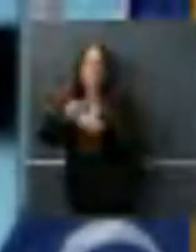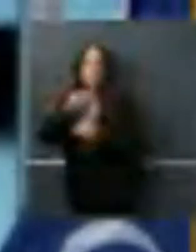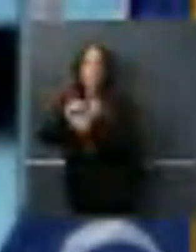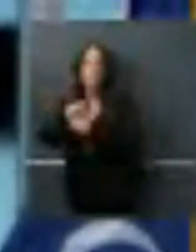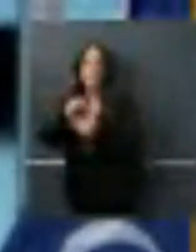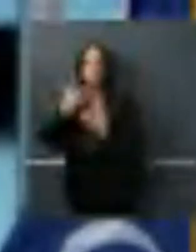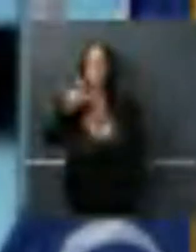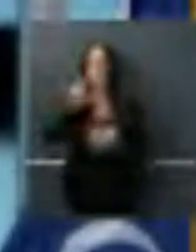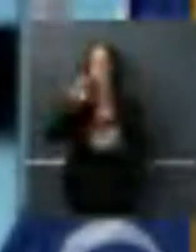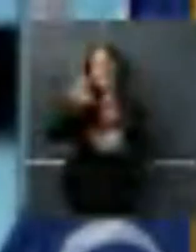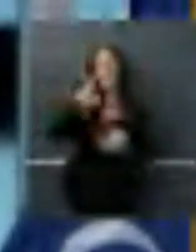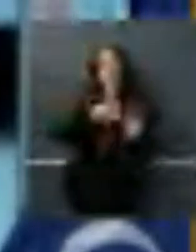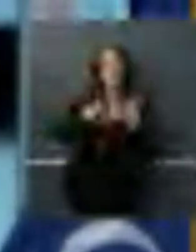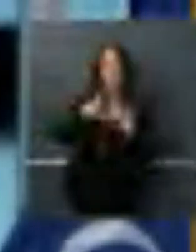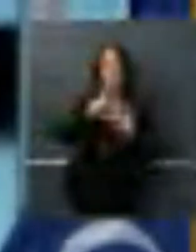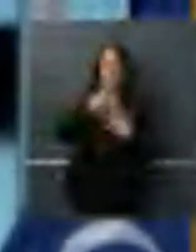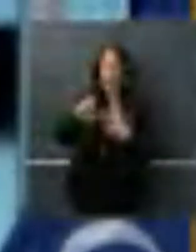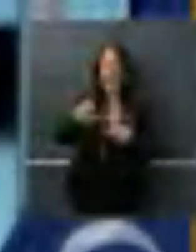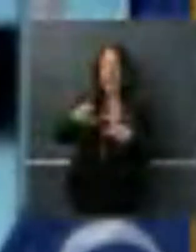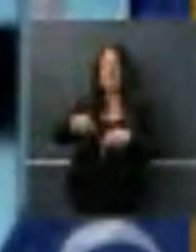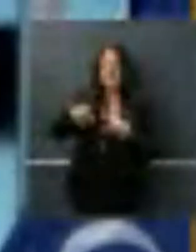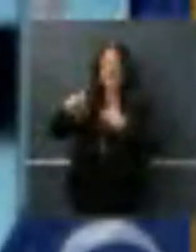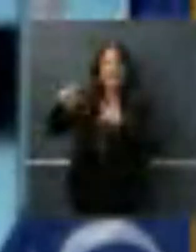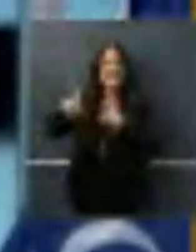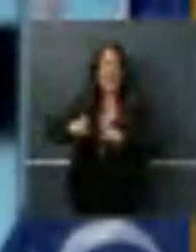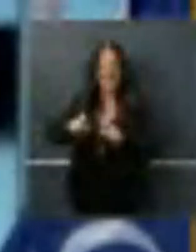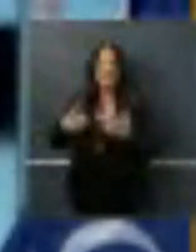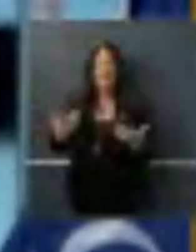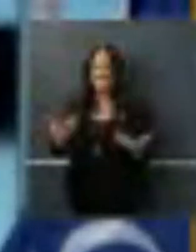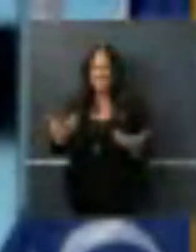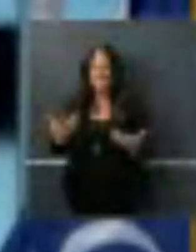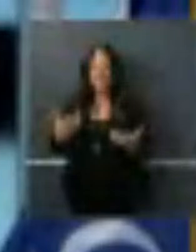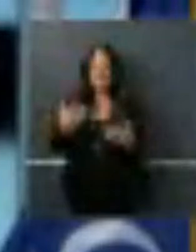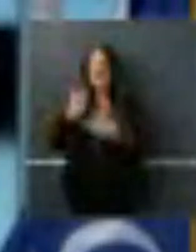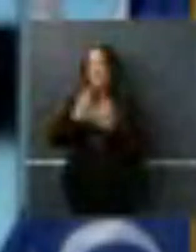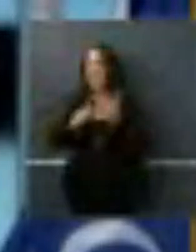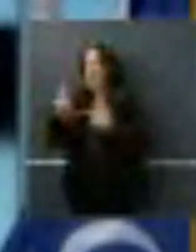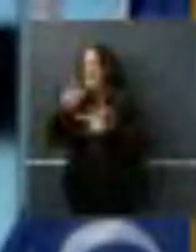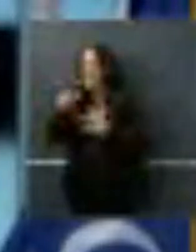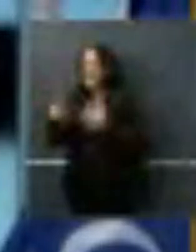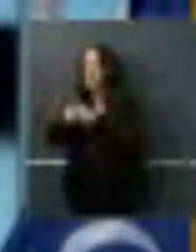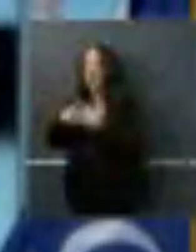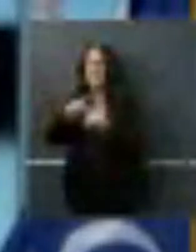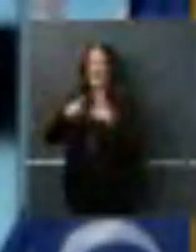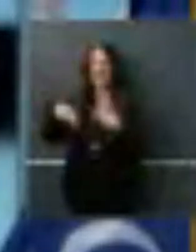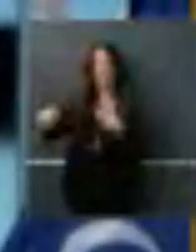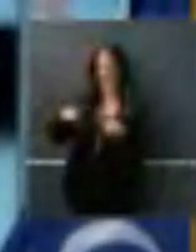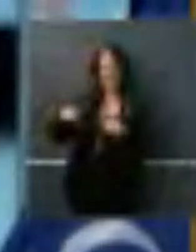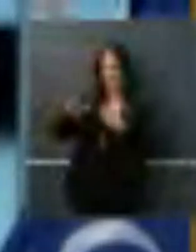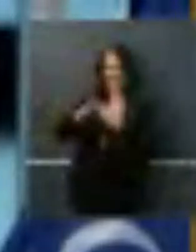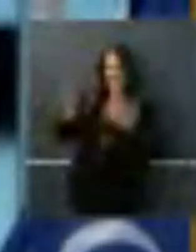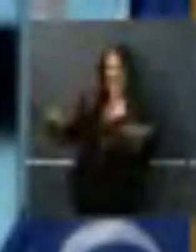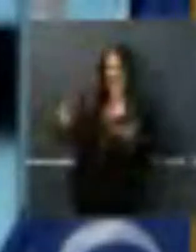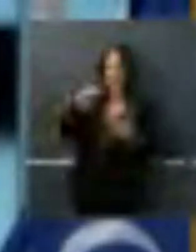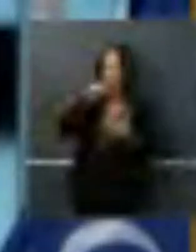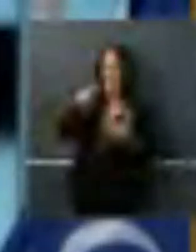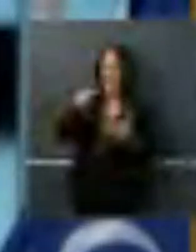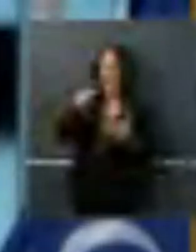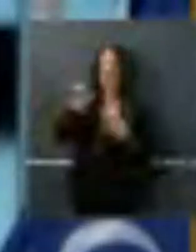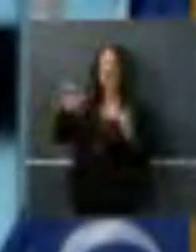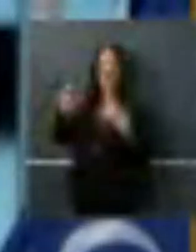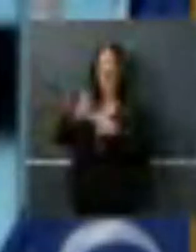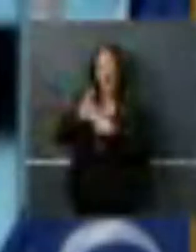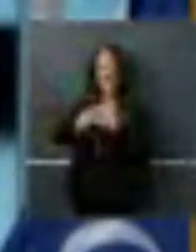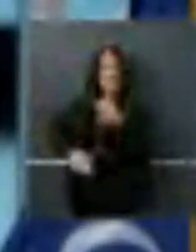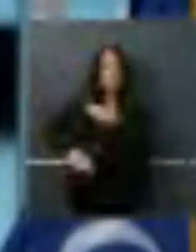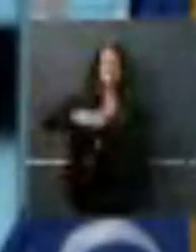to their scheduling or their testing capacity. And they also have put out a push to get more people tested.